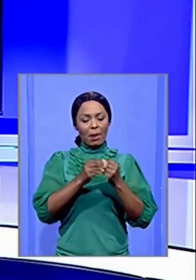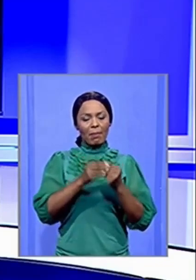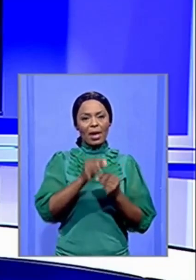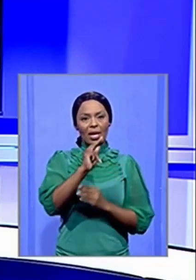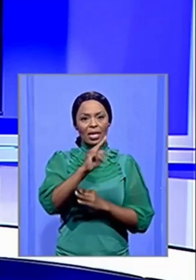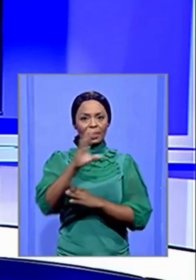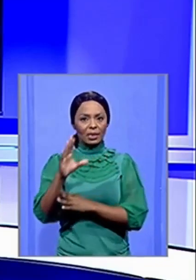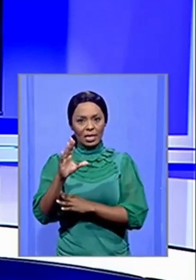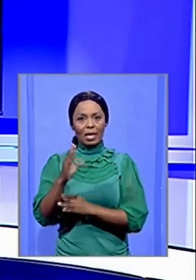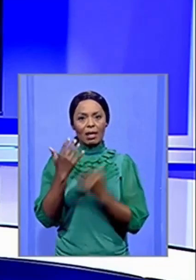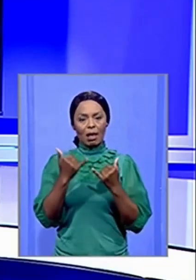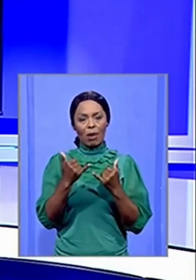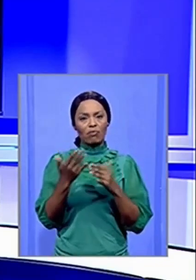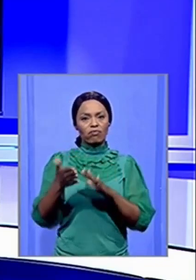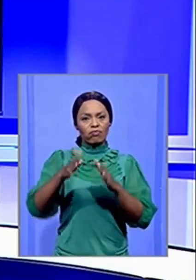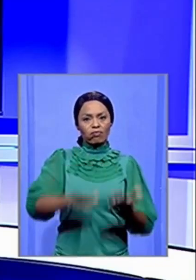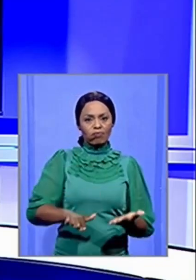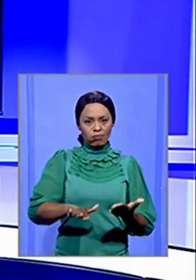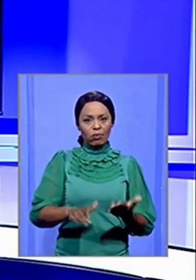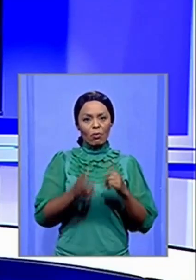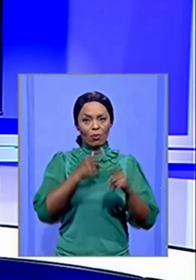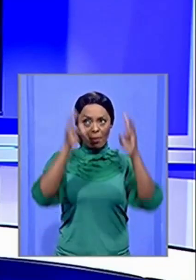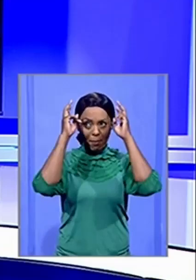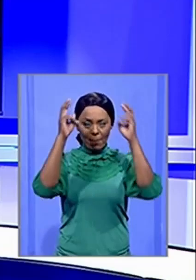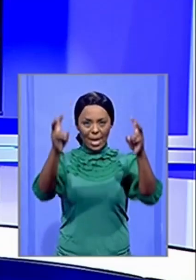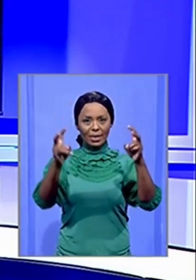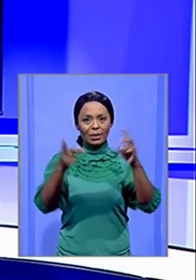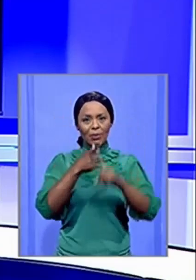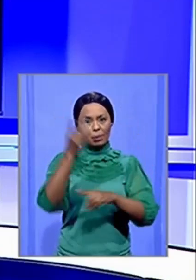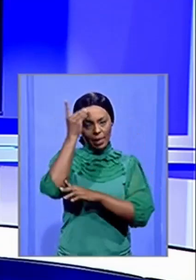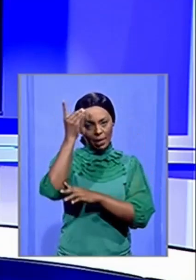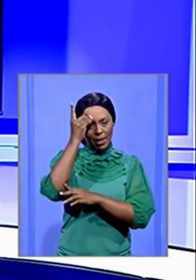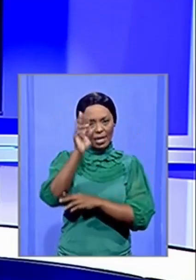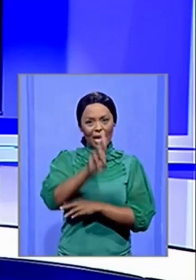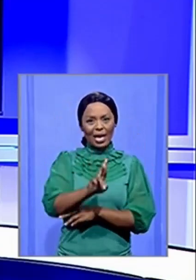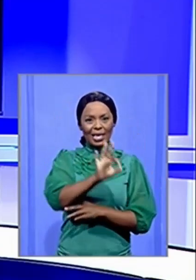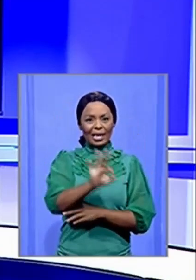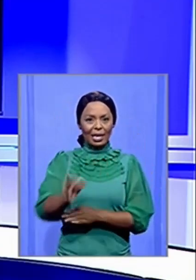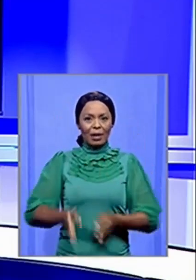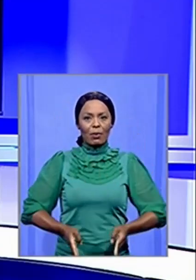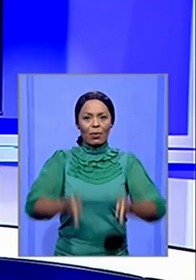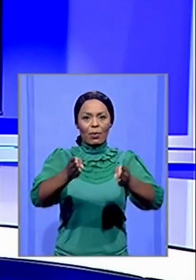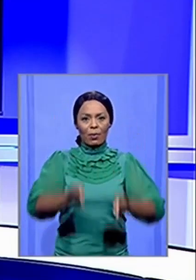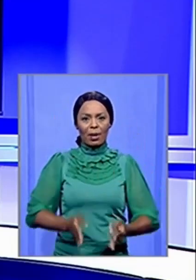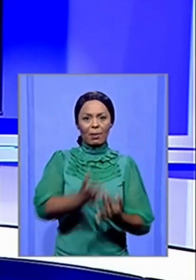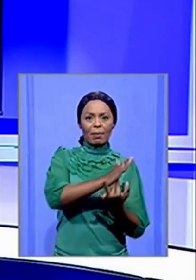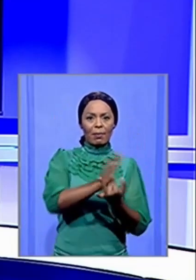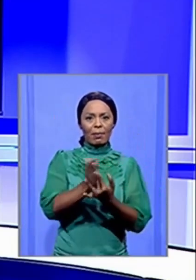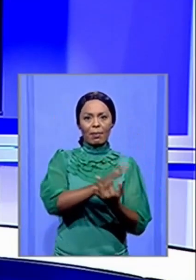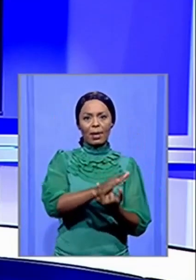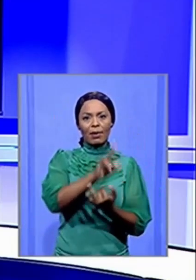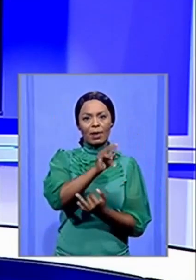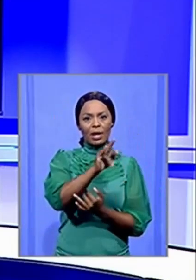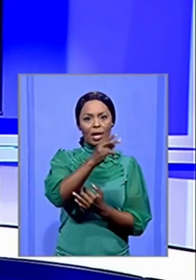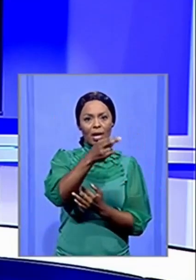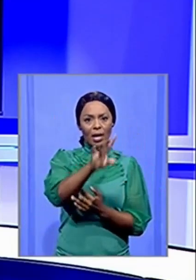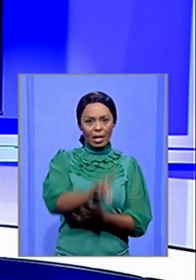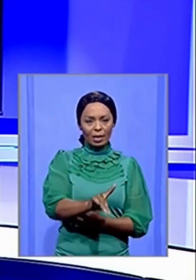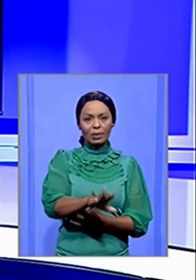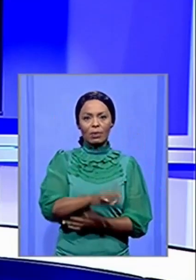ANC ba lobile maphelo a bona kotsing ya bese ka masa le kgono tseleng ya R33 magareng ga Vryheid le Paul Petersburg ka leboa